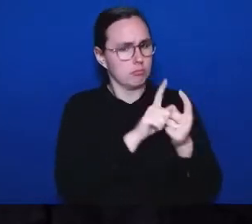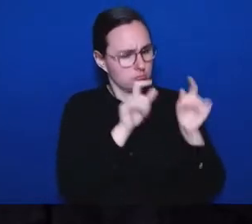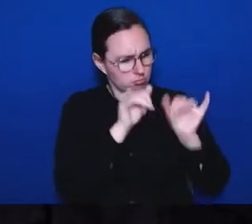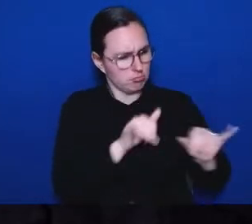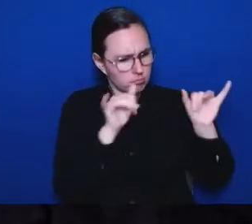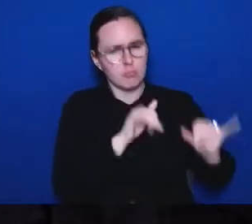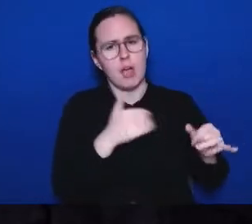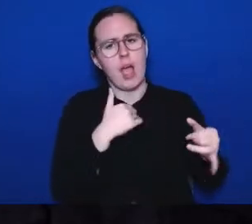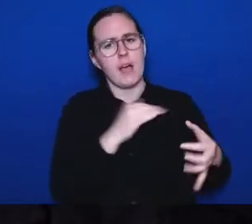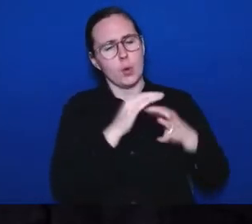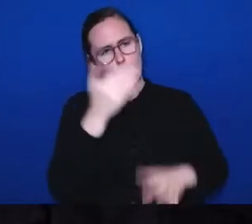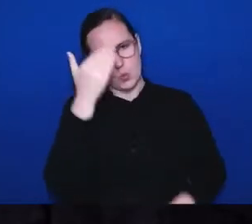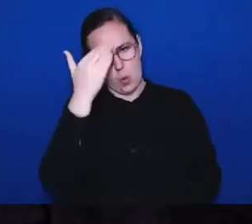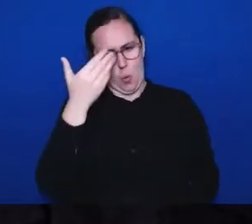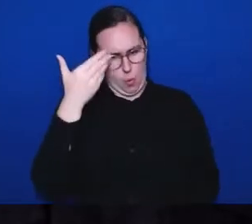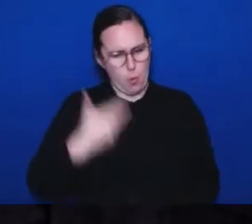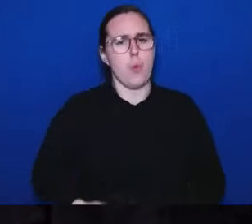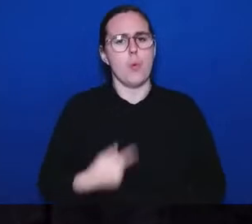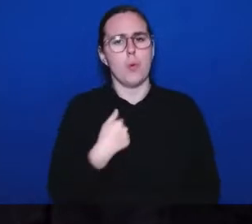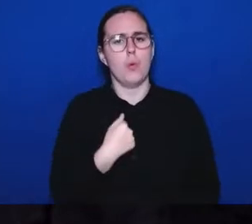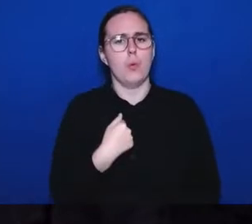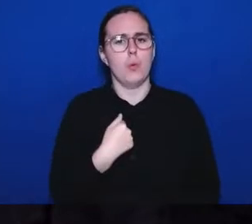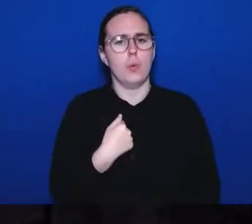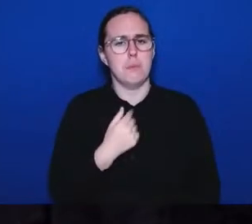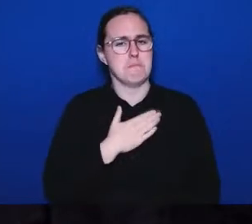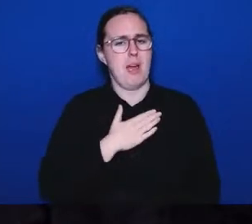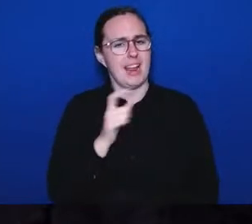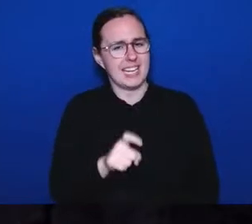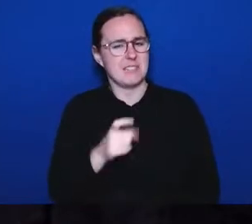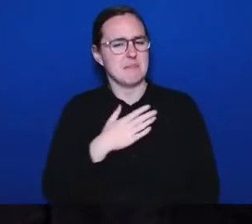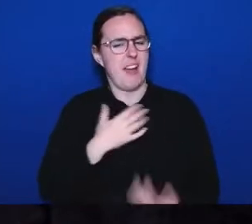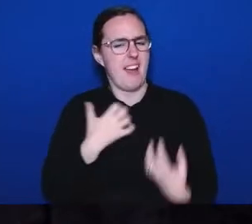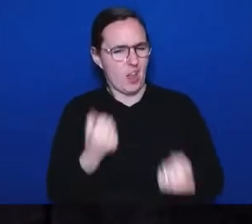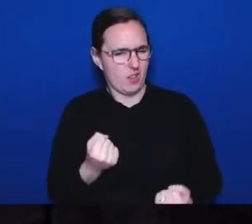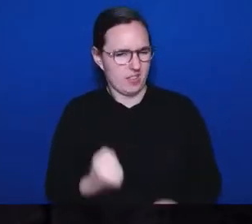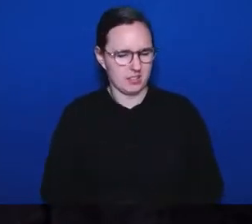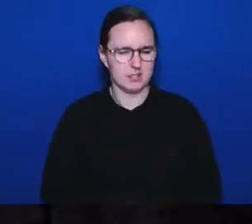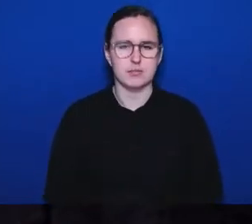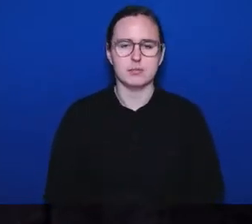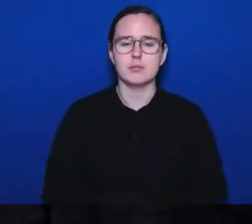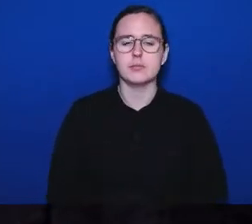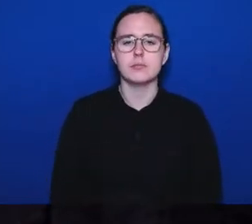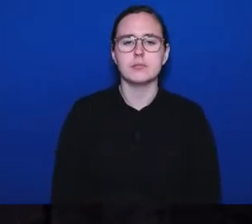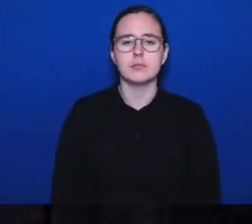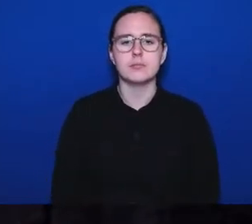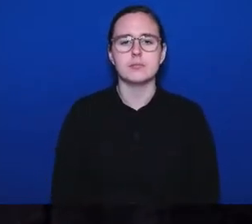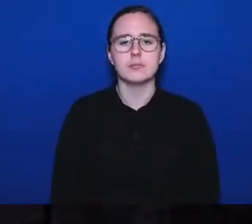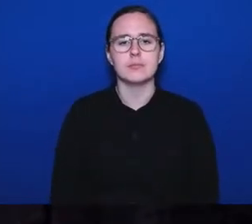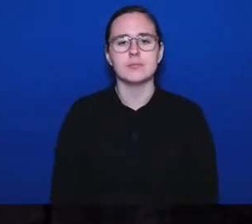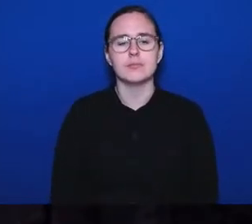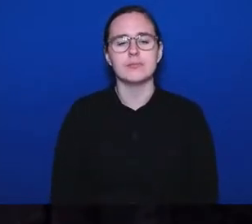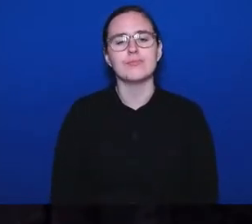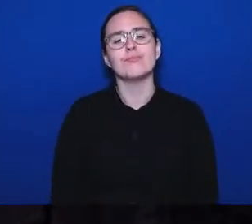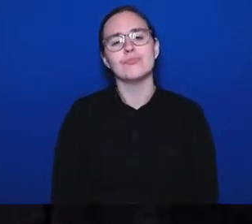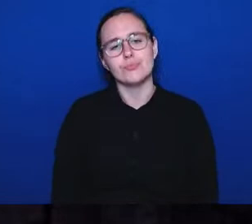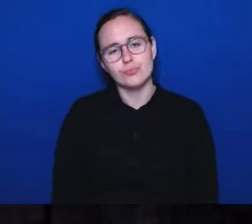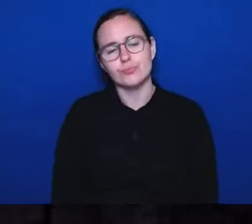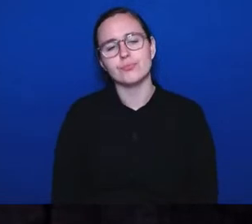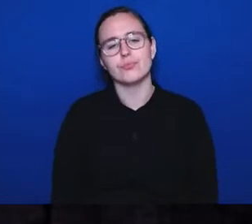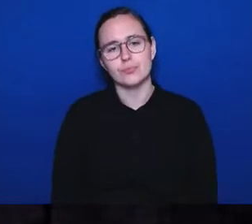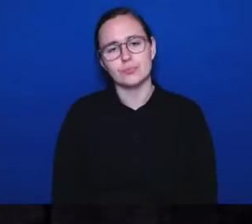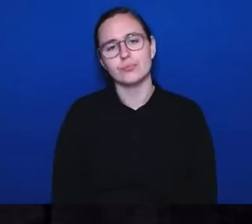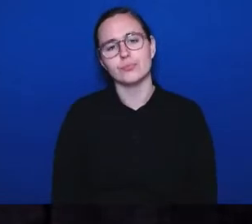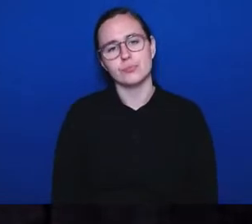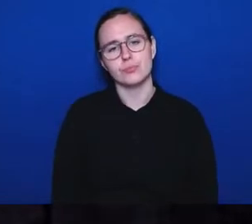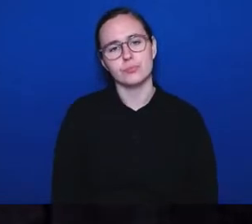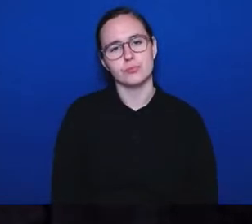and what you have is a detailed system of measuring complexity of patients. If you have, for example, a patient